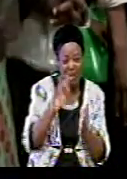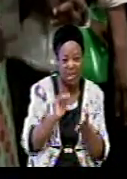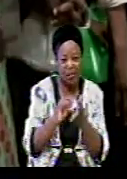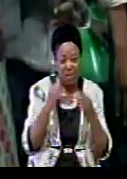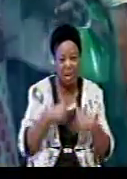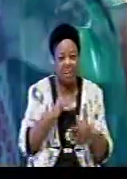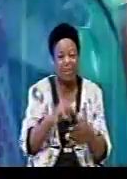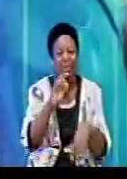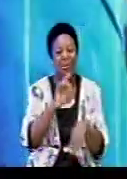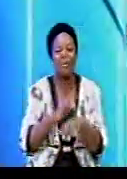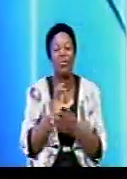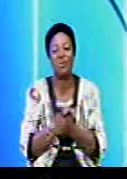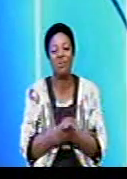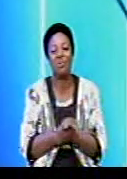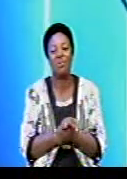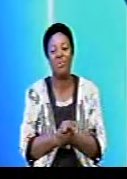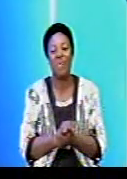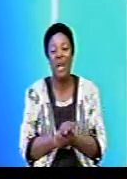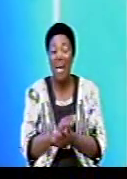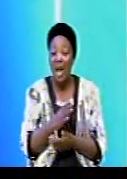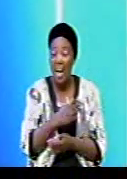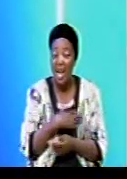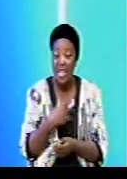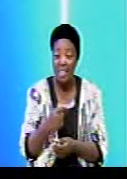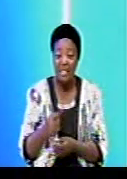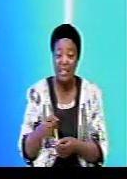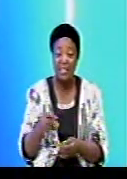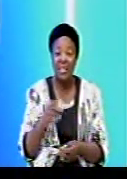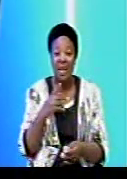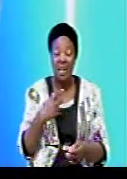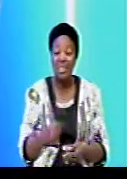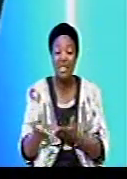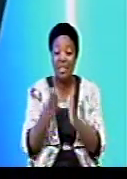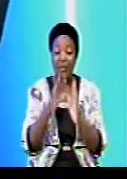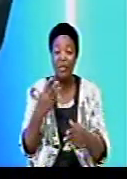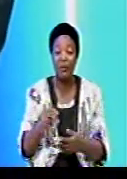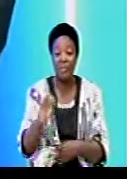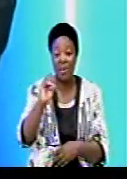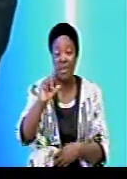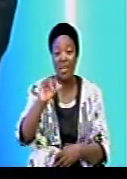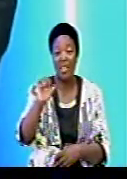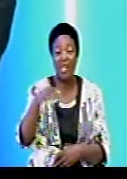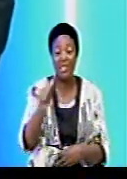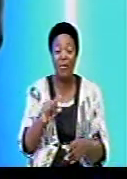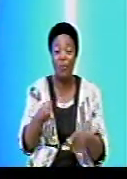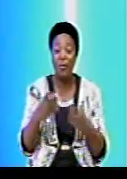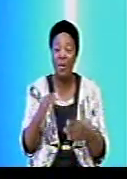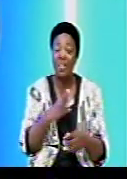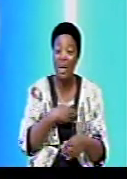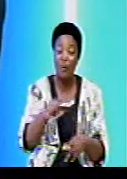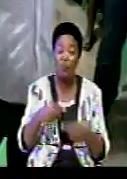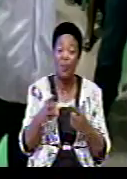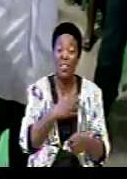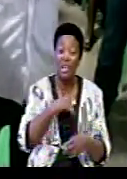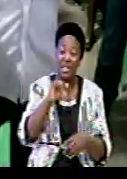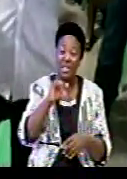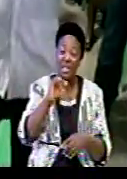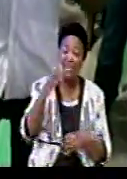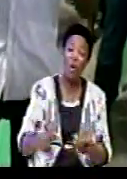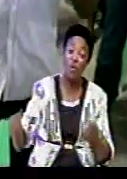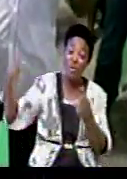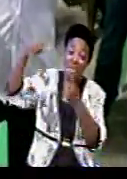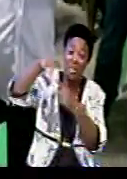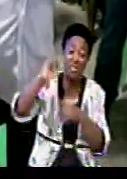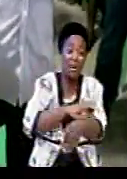believe, you get up, you fold, you stretch, just like me, you'll be all right.